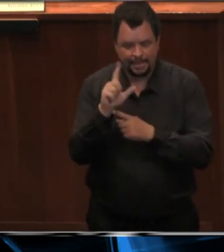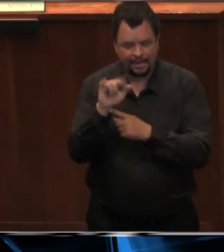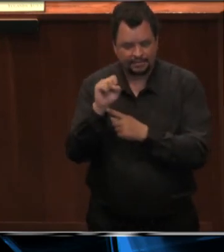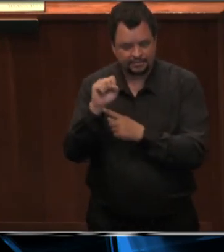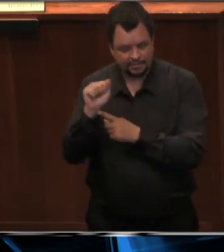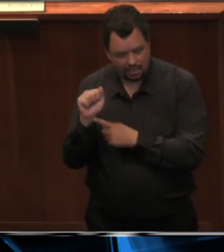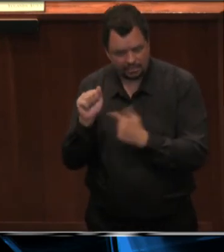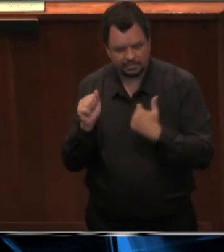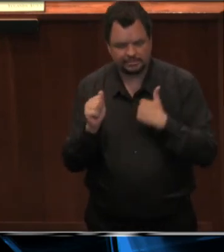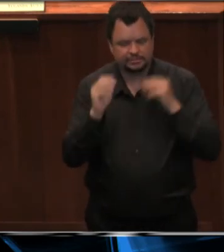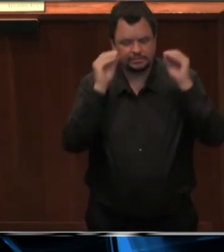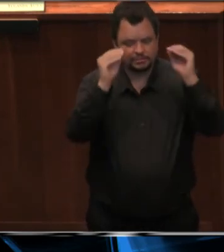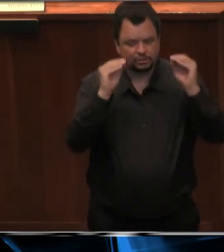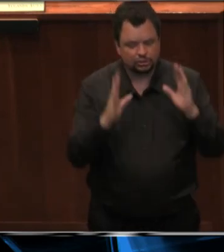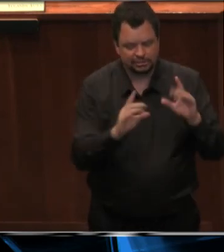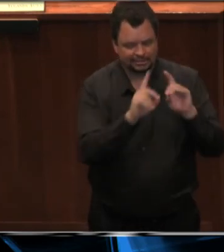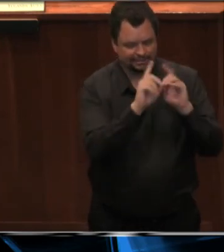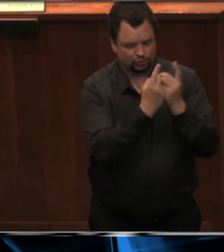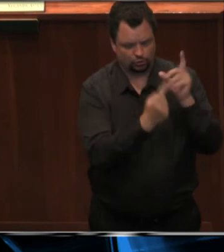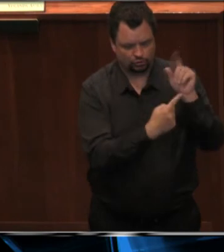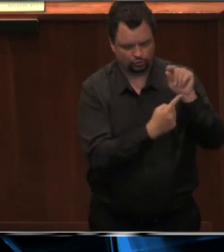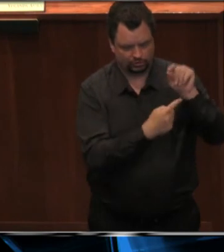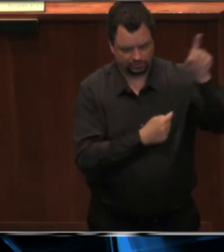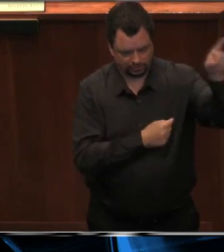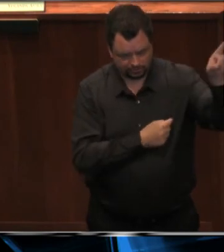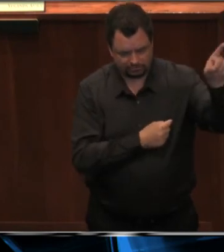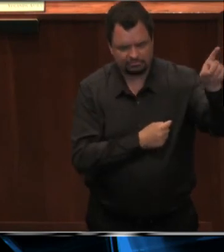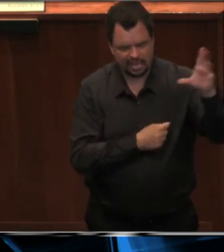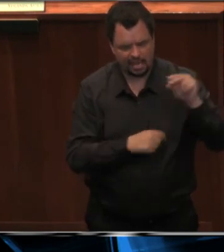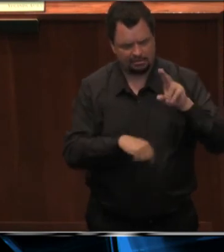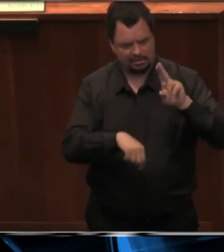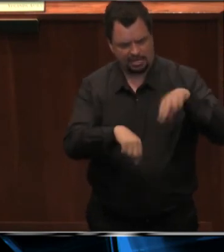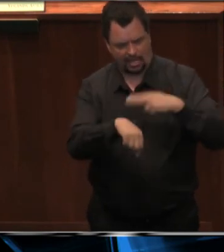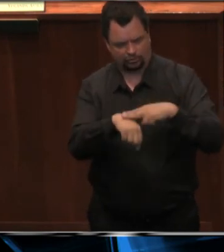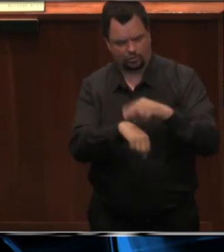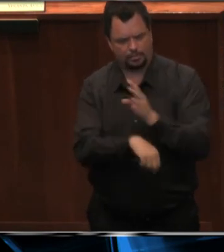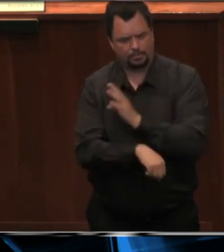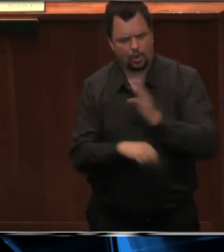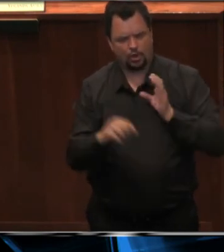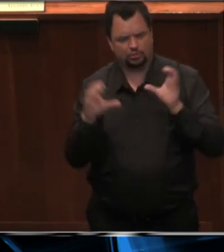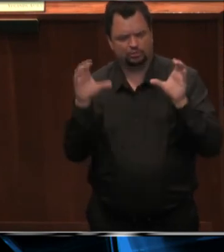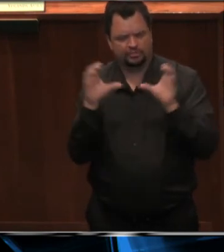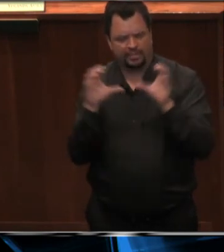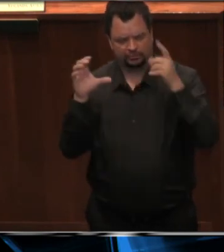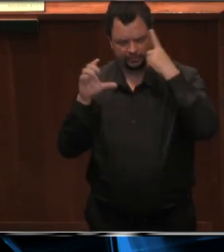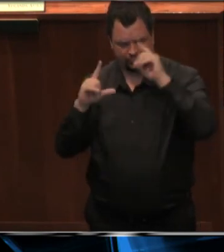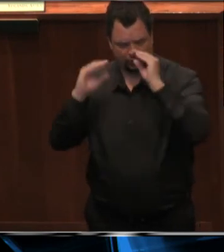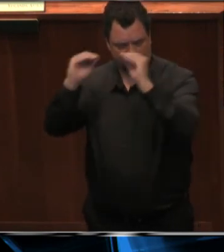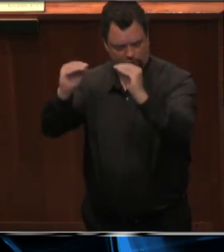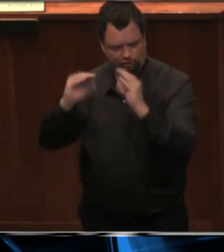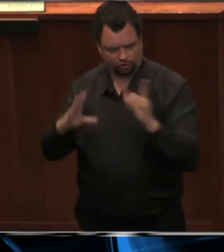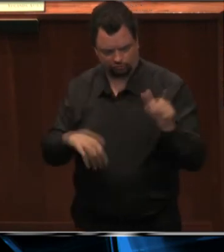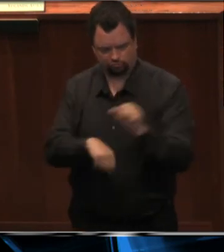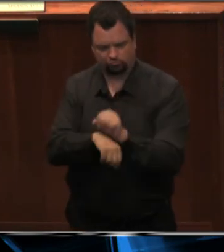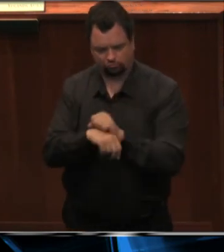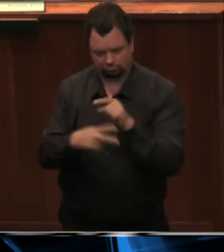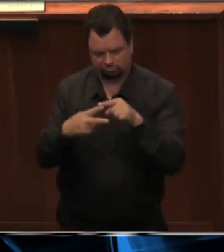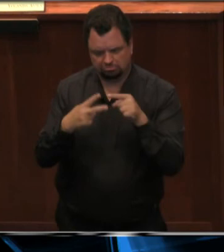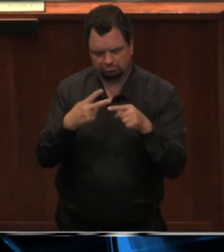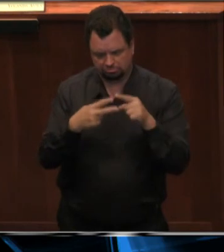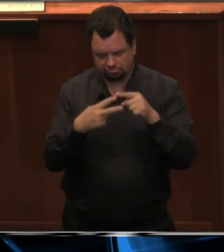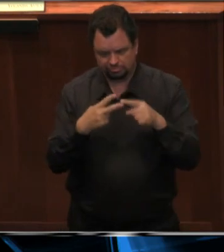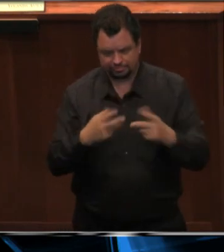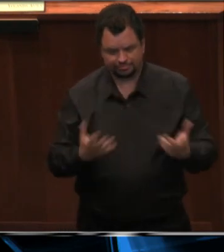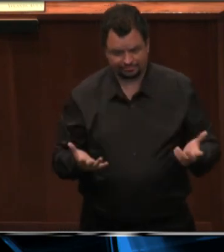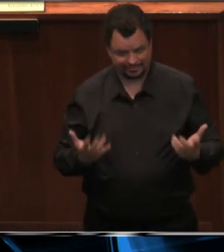in Academy District 20. I am also a National Board Certified Educator. The current data of cases in El Paso County shows that the spread of